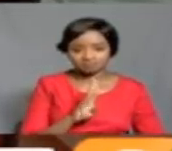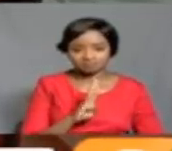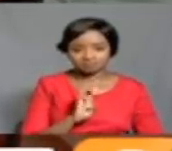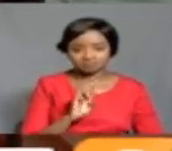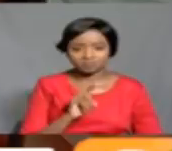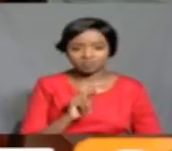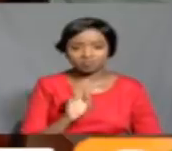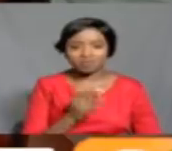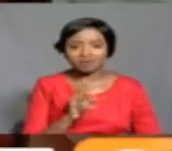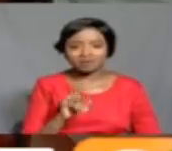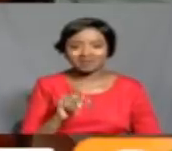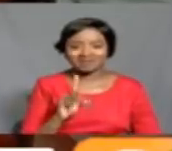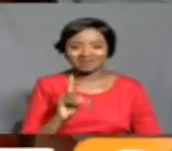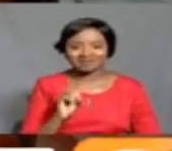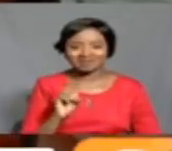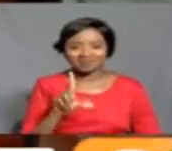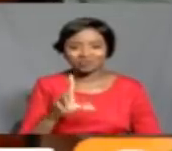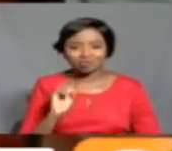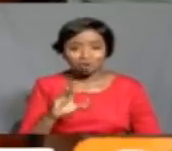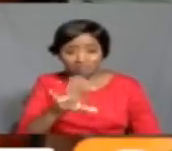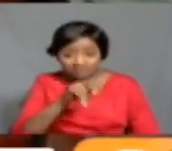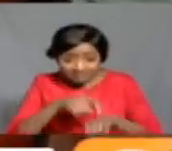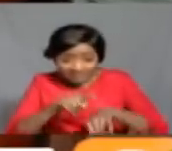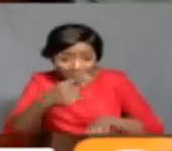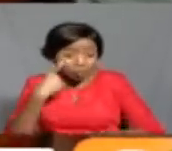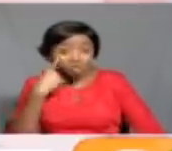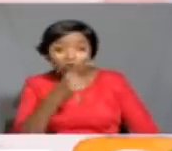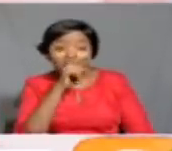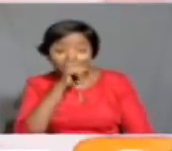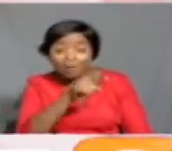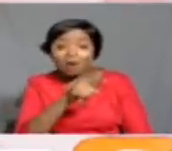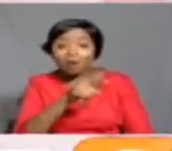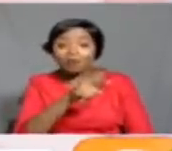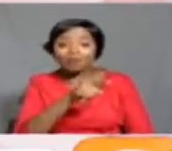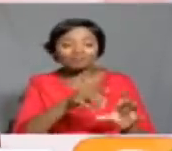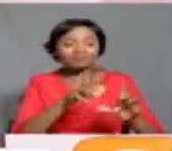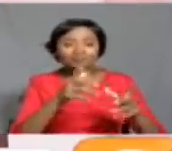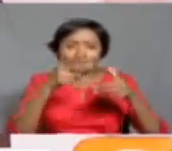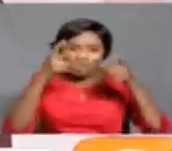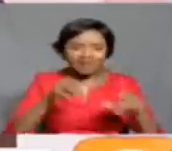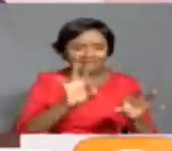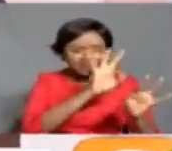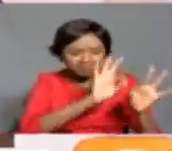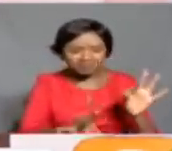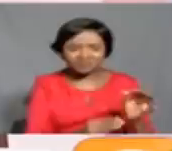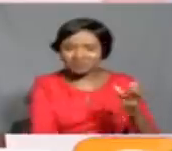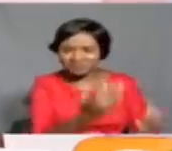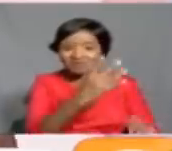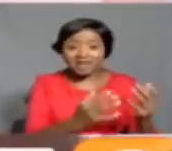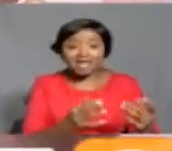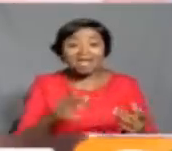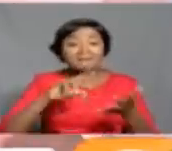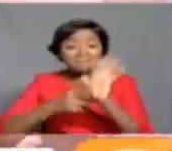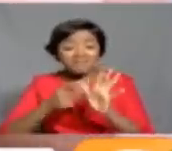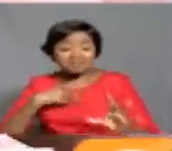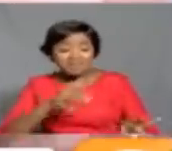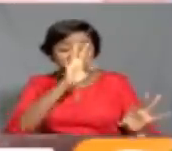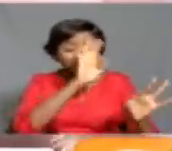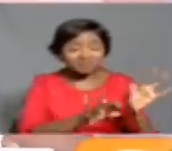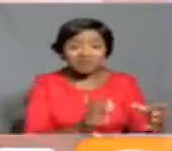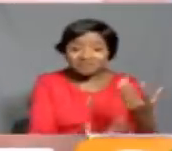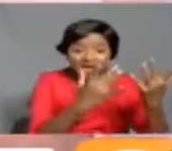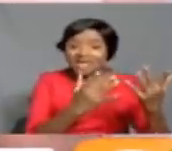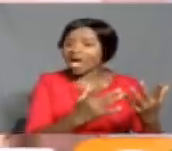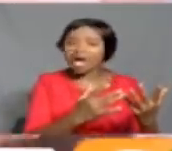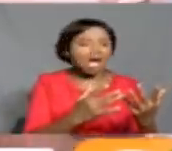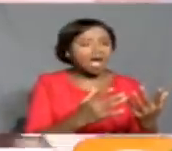tire. Ukiona wao. Then niliposema weka tire. Sikusema weka tire. Nilimaanisha weka tire, gari